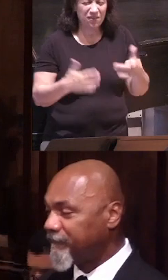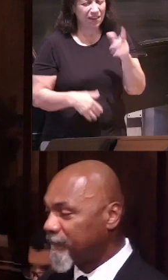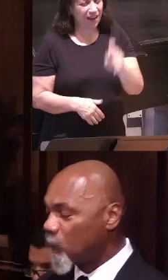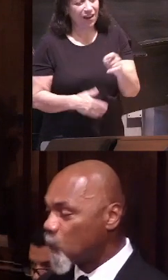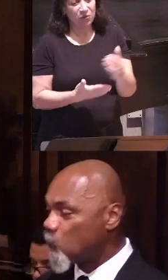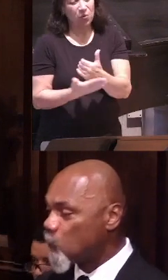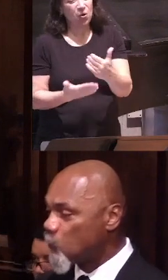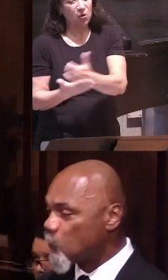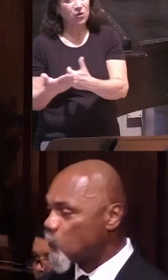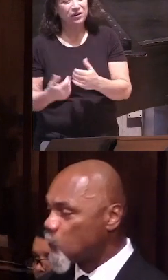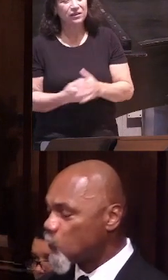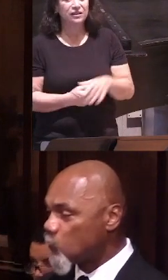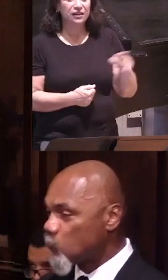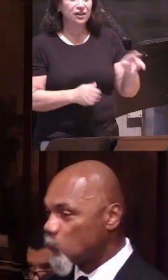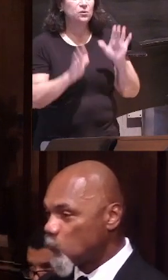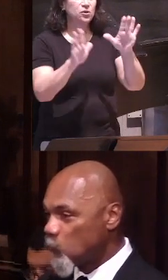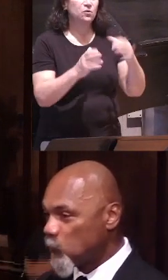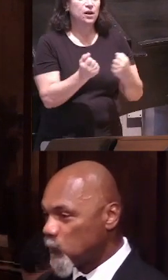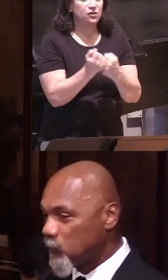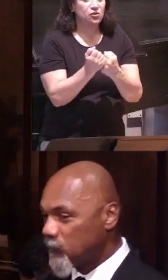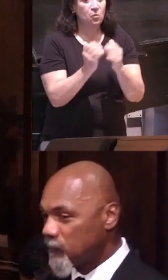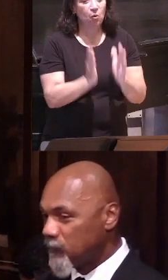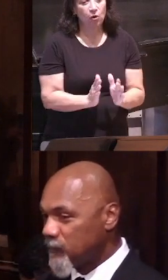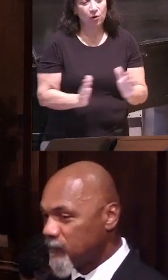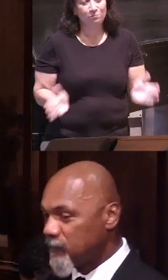He was a great supporter.